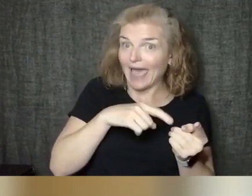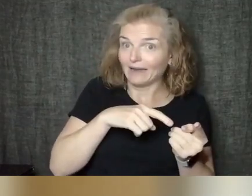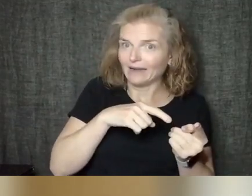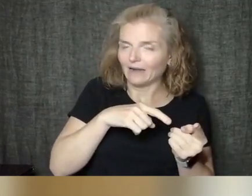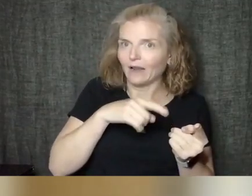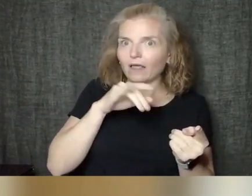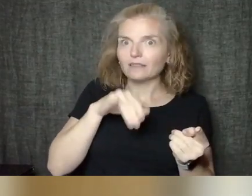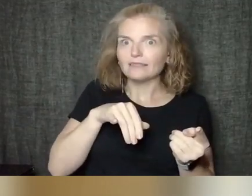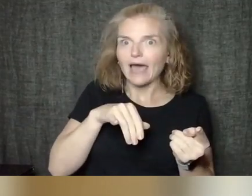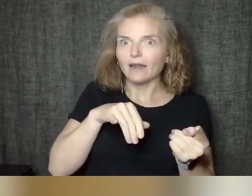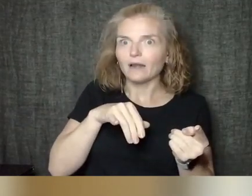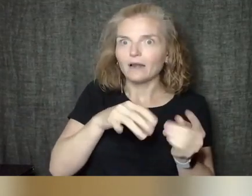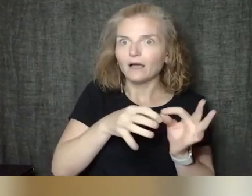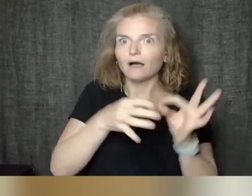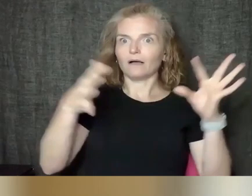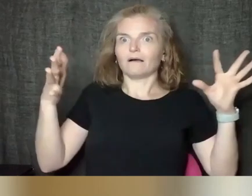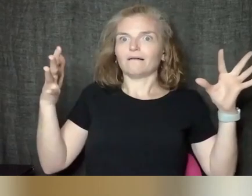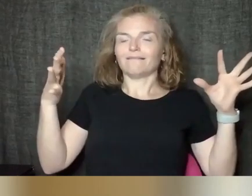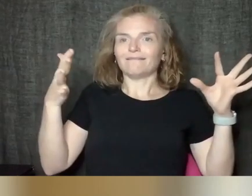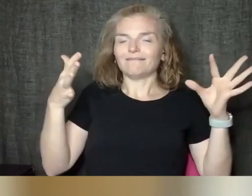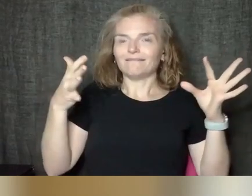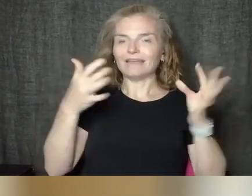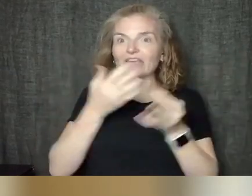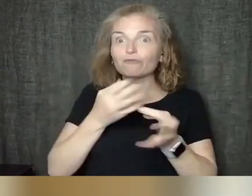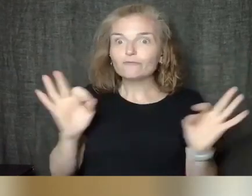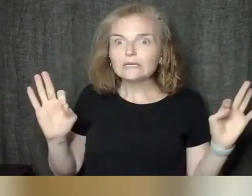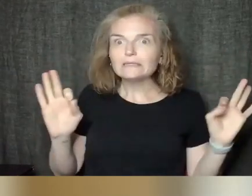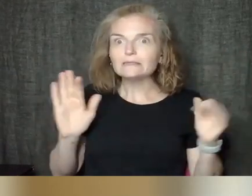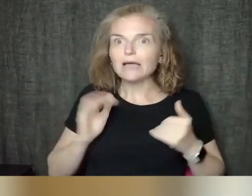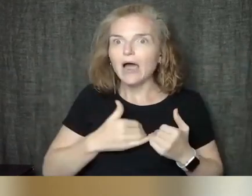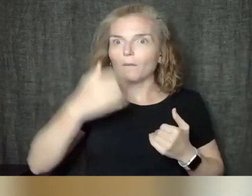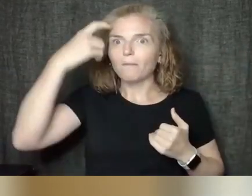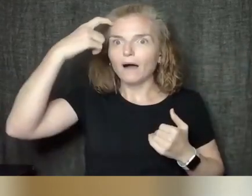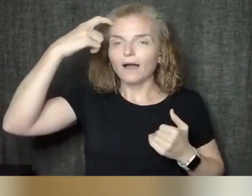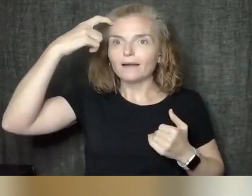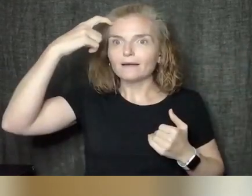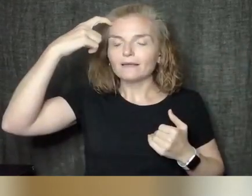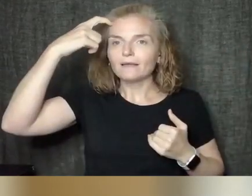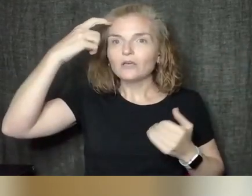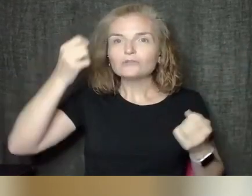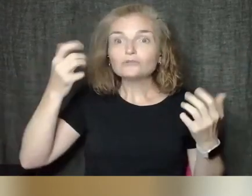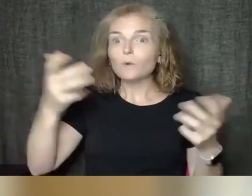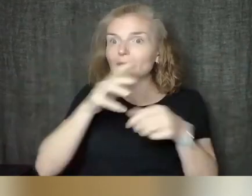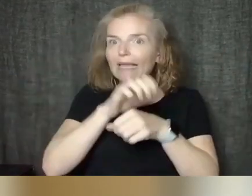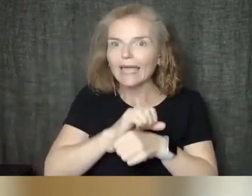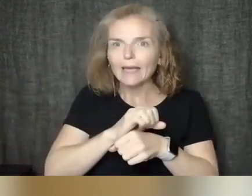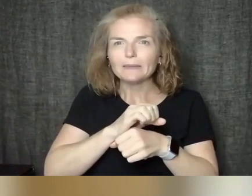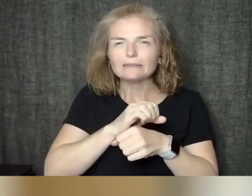frees our mind from so many unhelpful patterns in our lives.